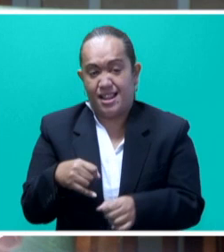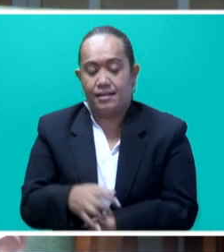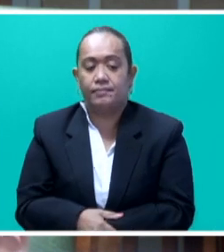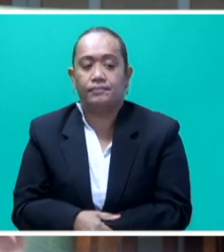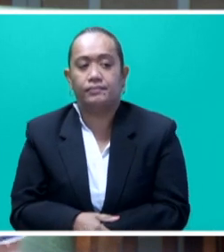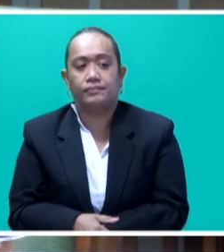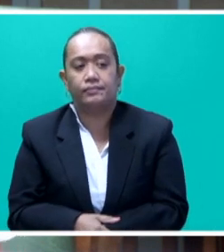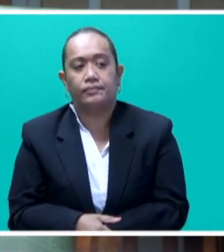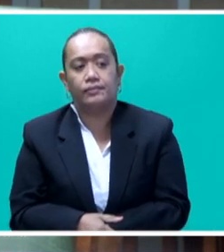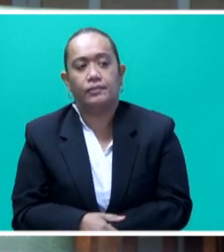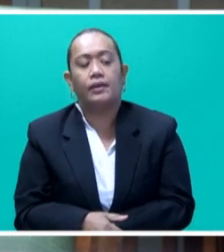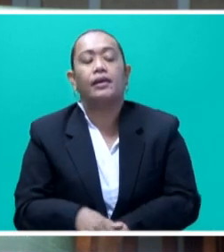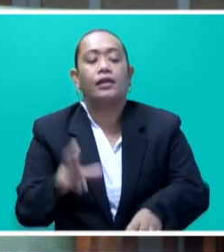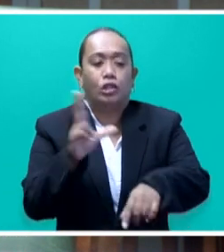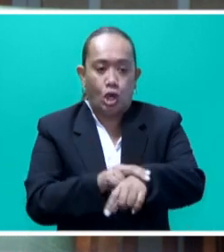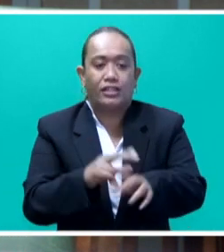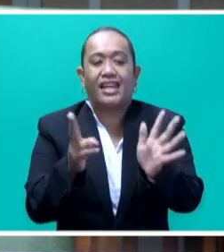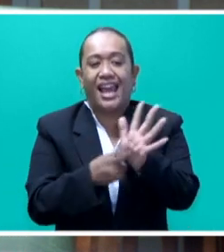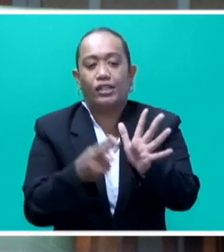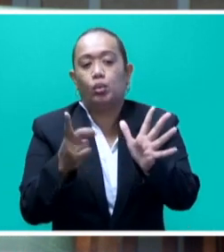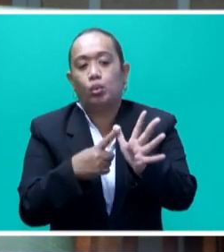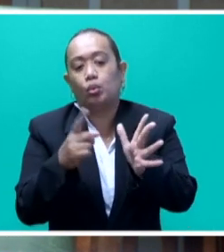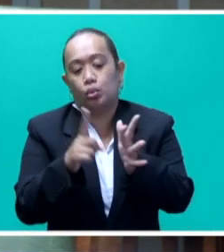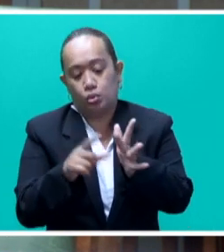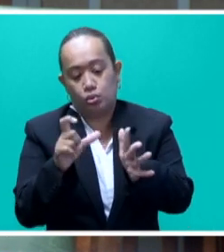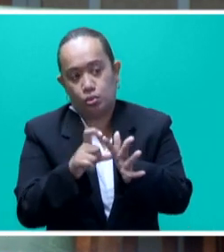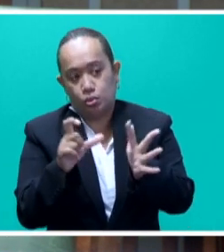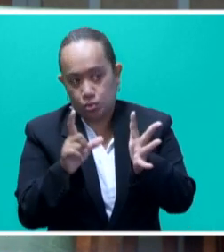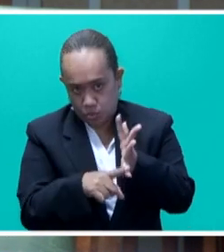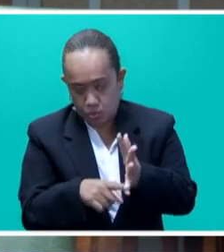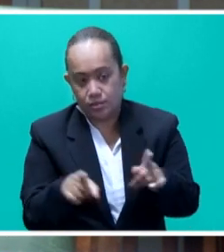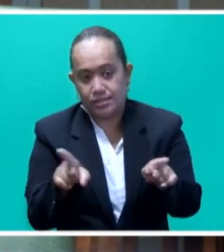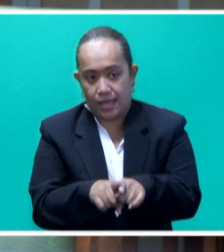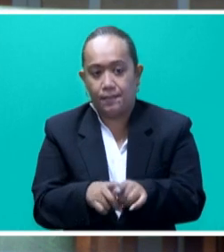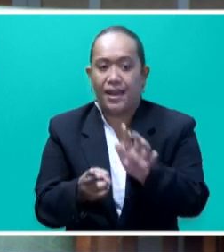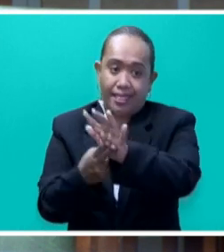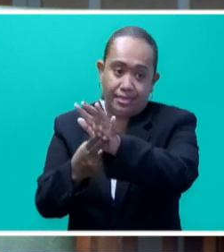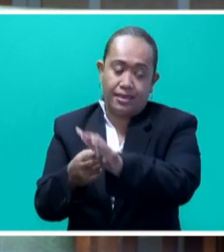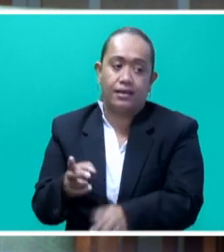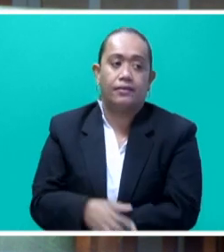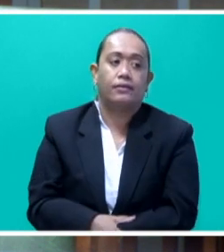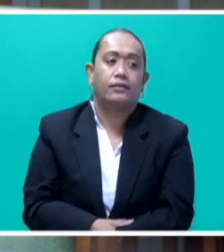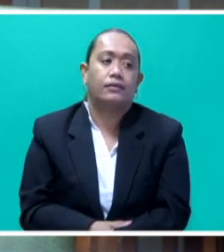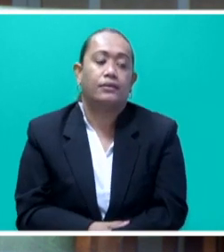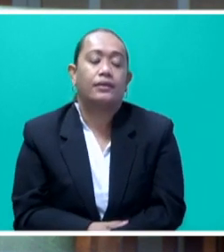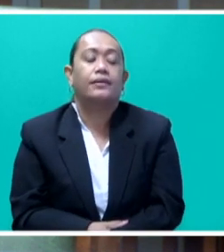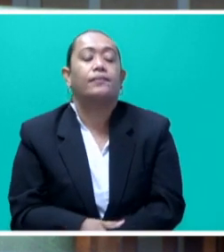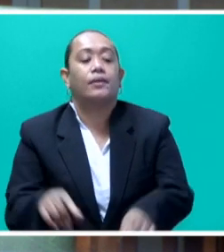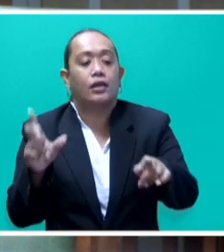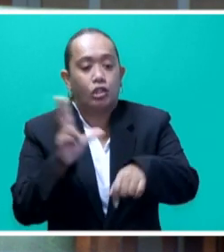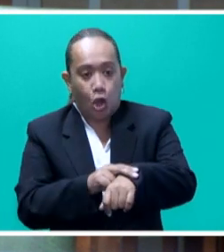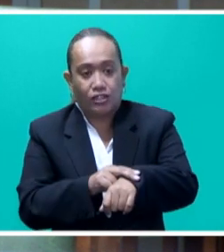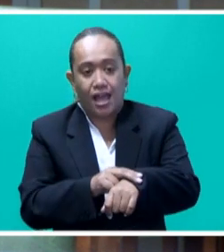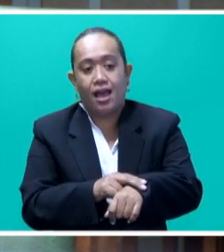/ Dr. Naidu's Medical Center in Sagayam Road, Nandi, is Dr. Ashank Naidu, Dr.